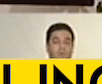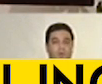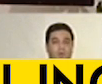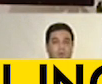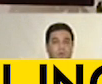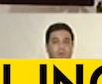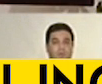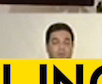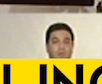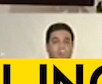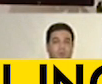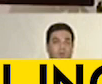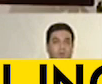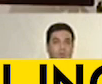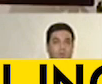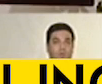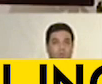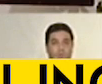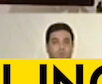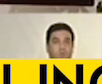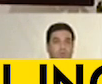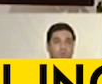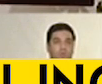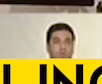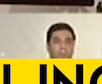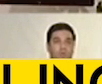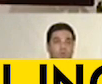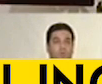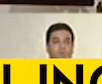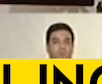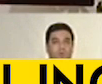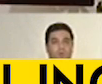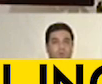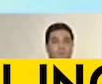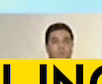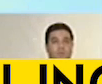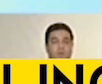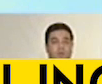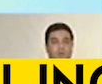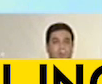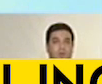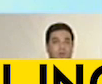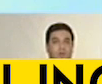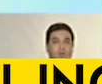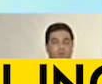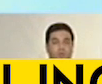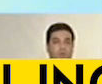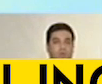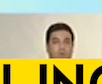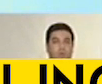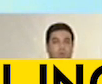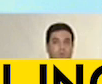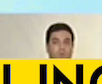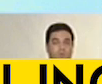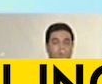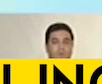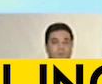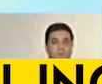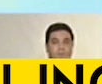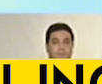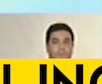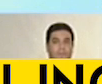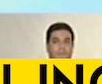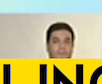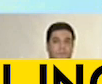bilan yozilgan, o'zining yurtiga sog'inchi bilan yozilgan misralar ekan. Qahramon shoirning o'zi deb aytyapmiz. E'tibor